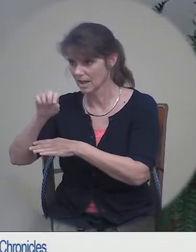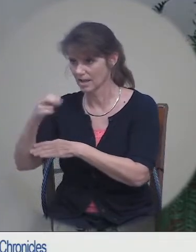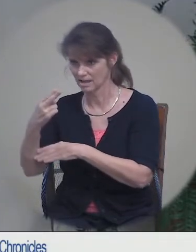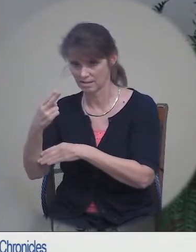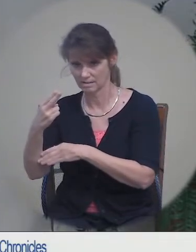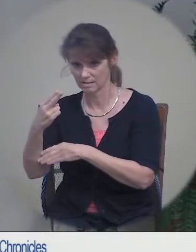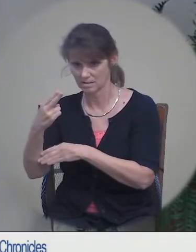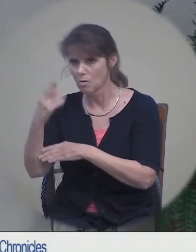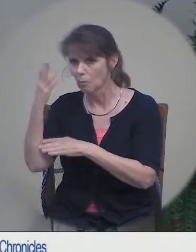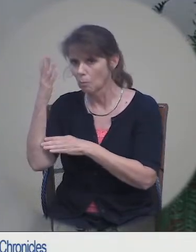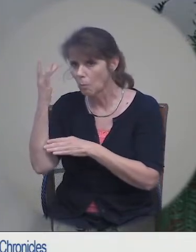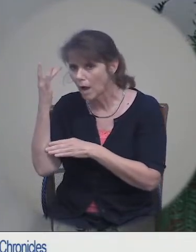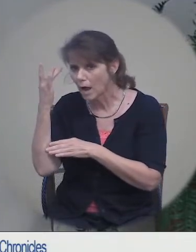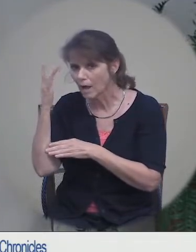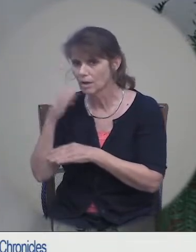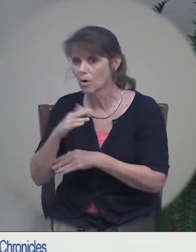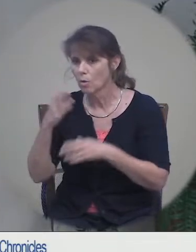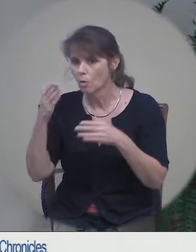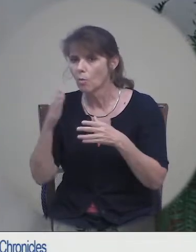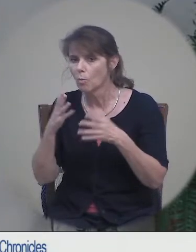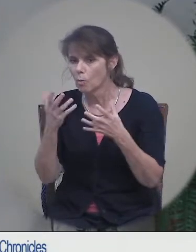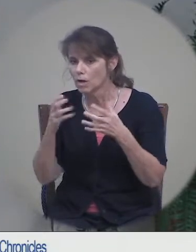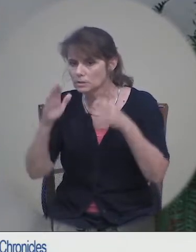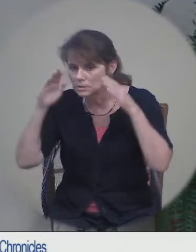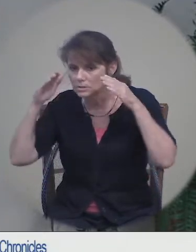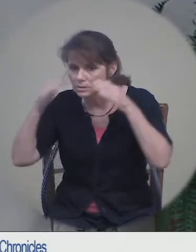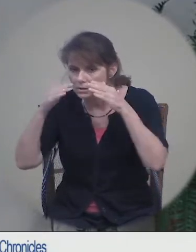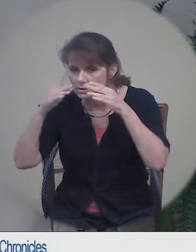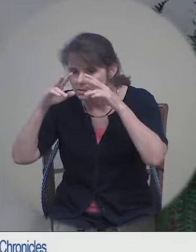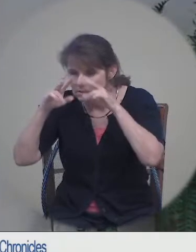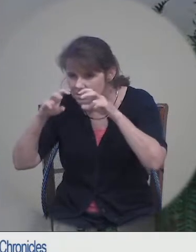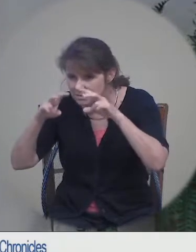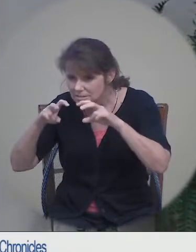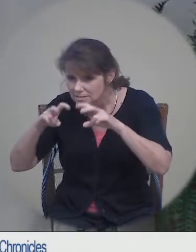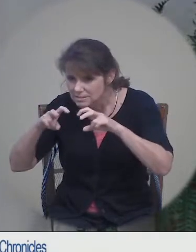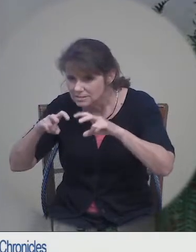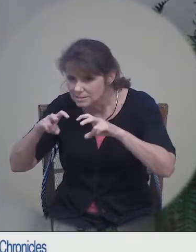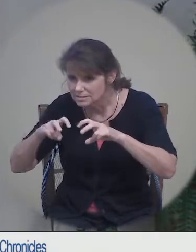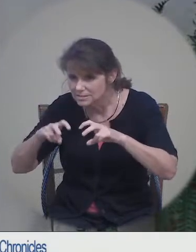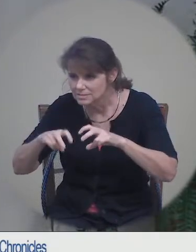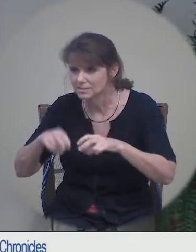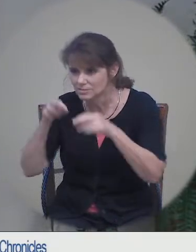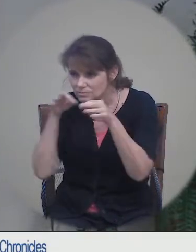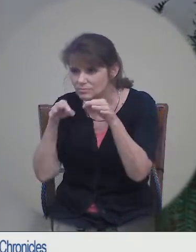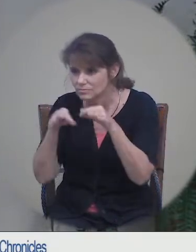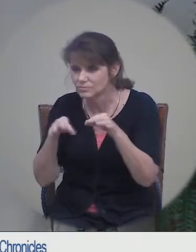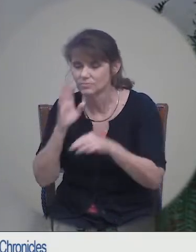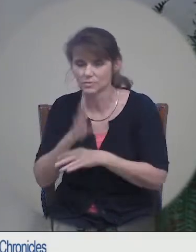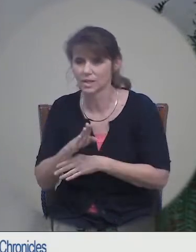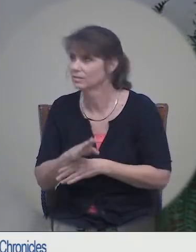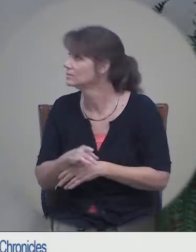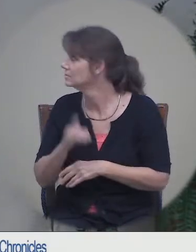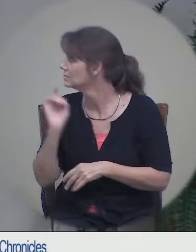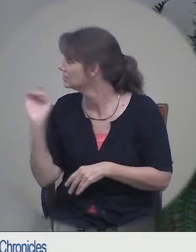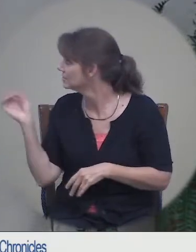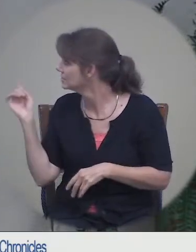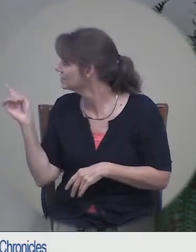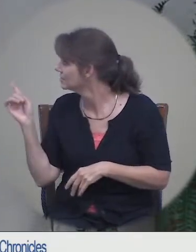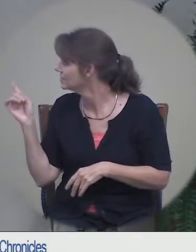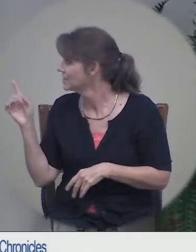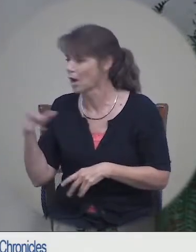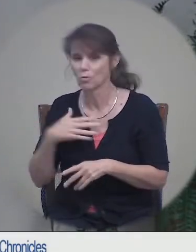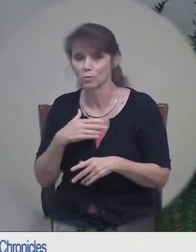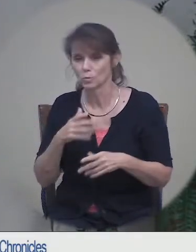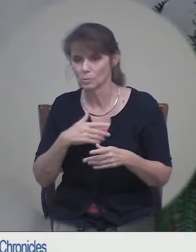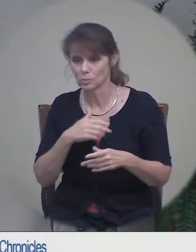of do that, as we're going to look at his reign, I jumped ahead of myself, just so you know, that is one of the